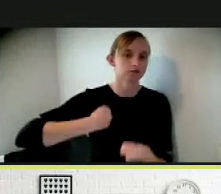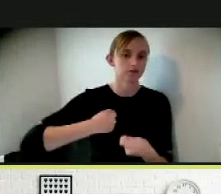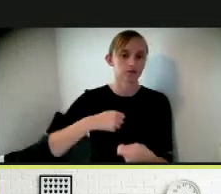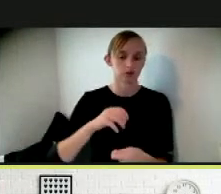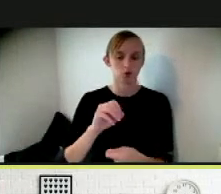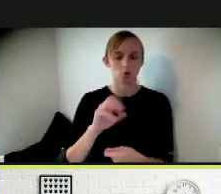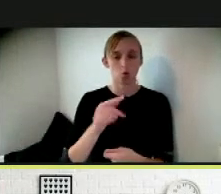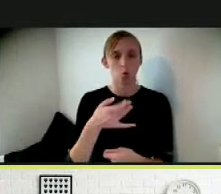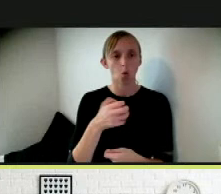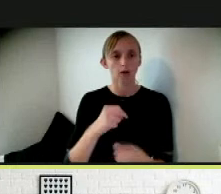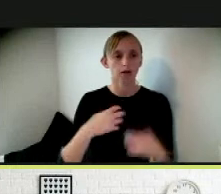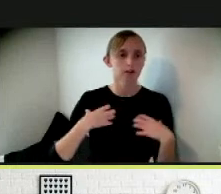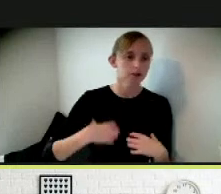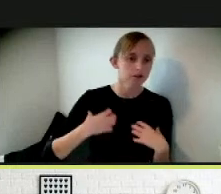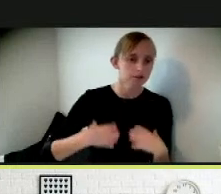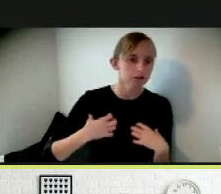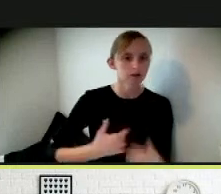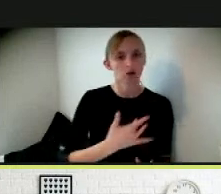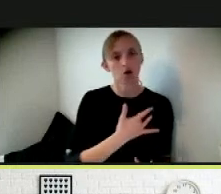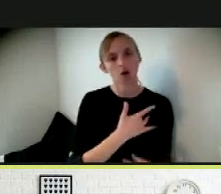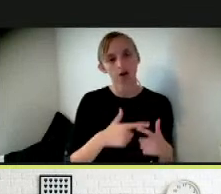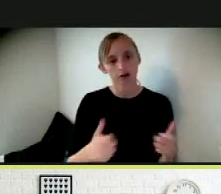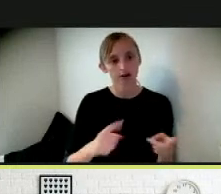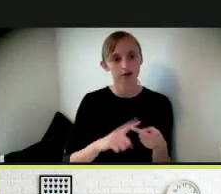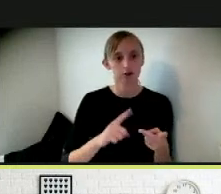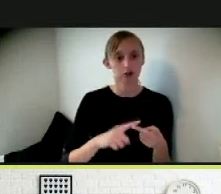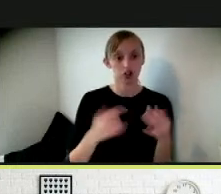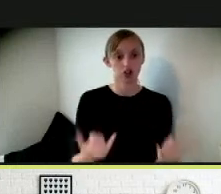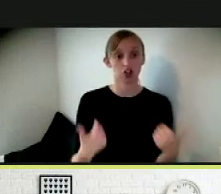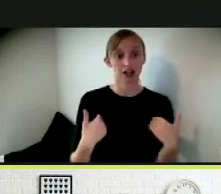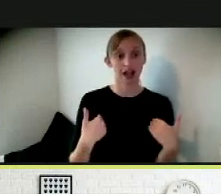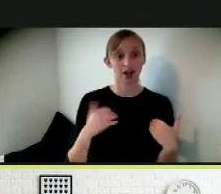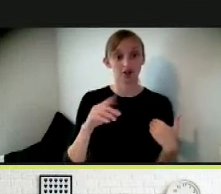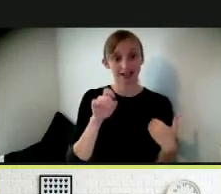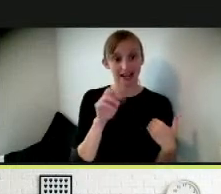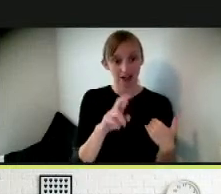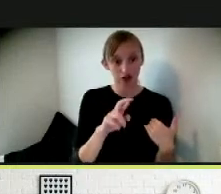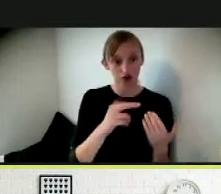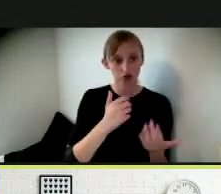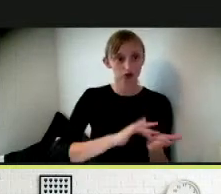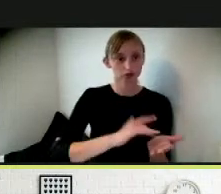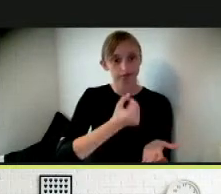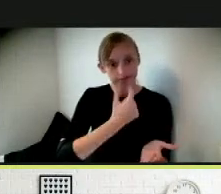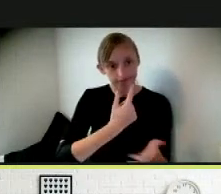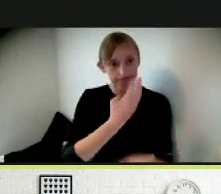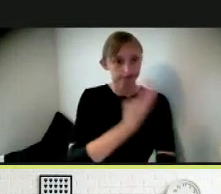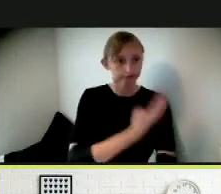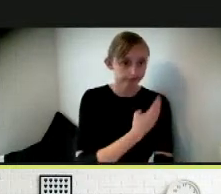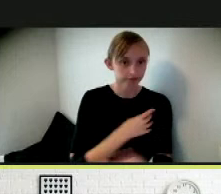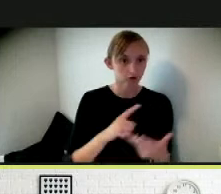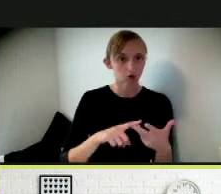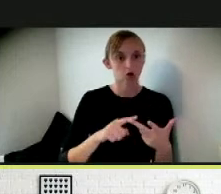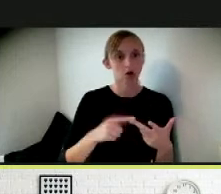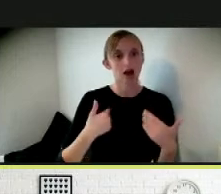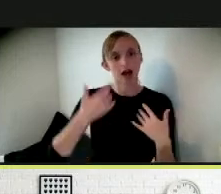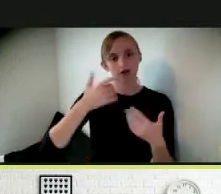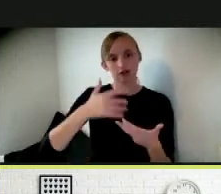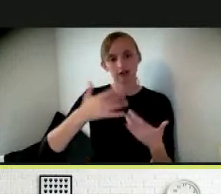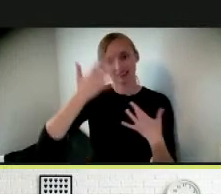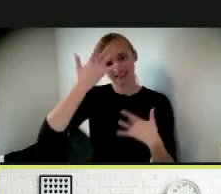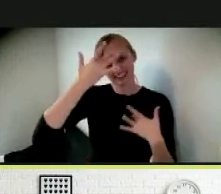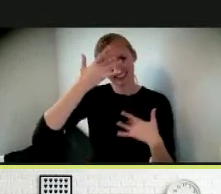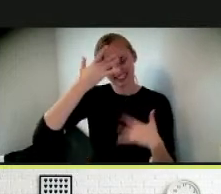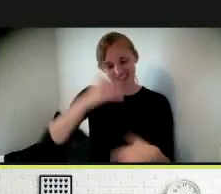active cancer treatment, or you may have a disease that affects or weakens your immune system, or maybe you're taking